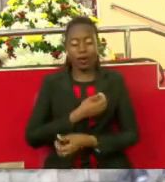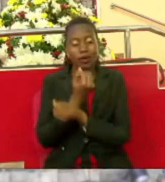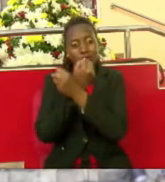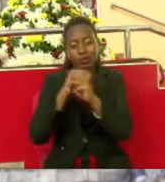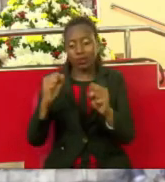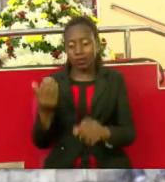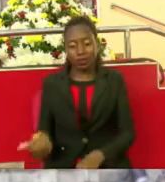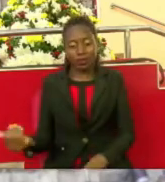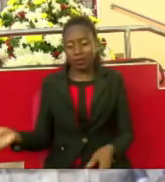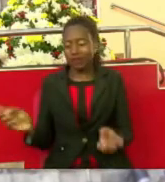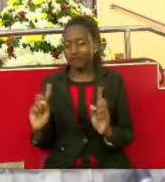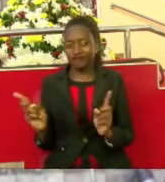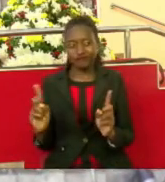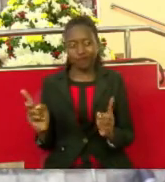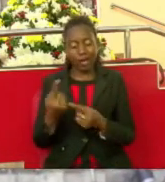God's grace is.